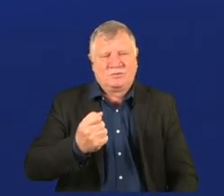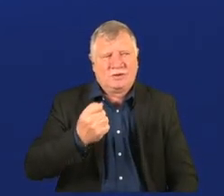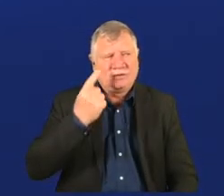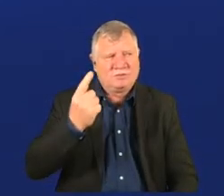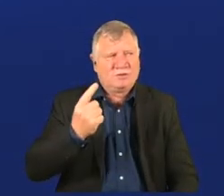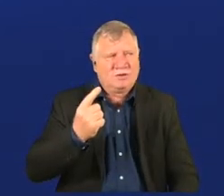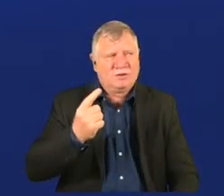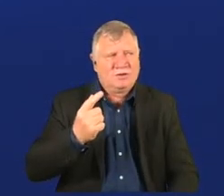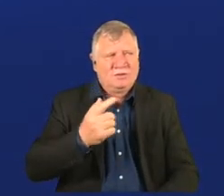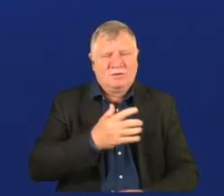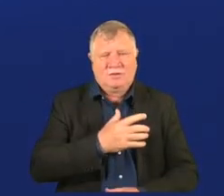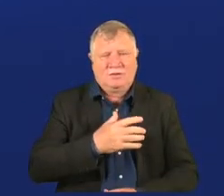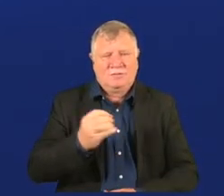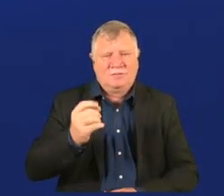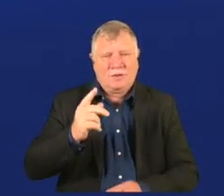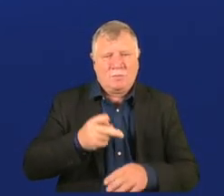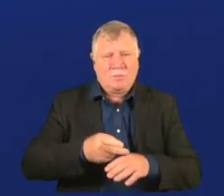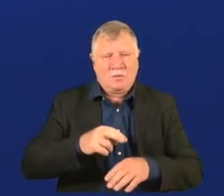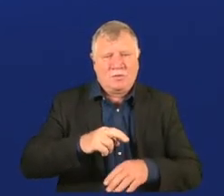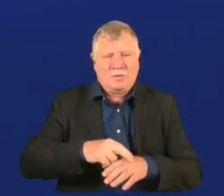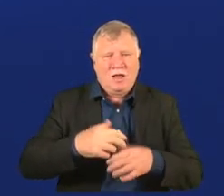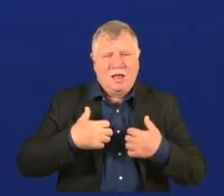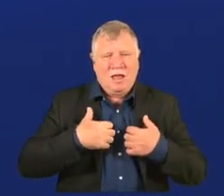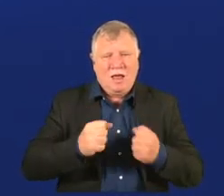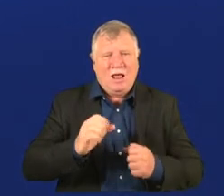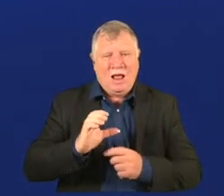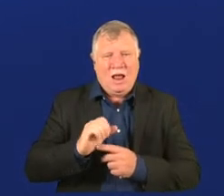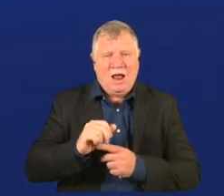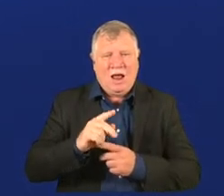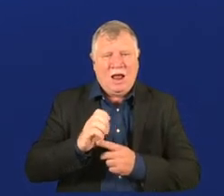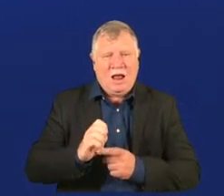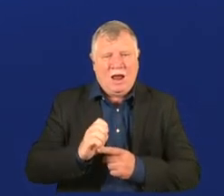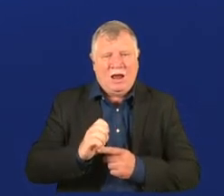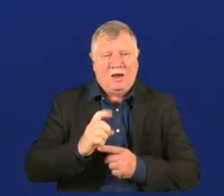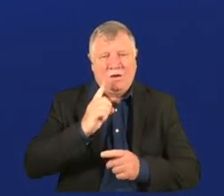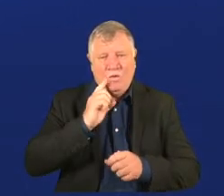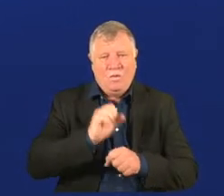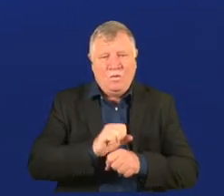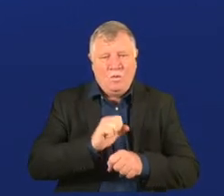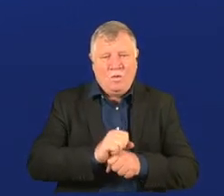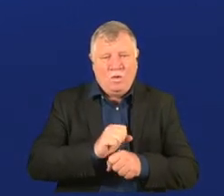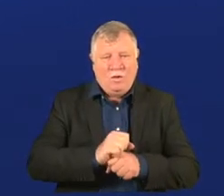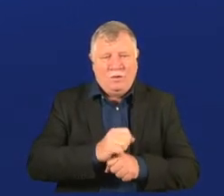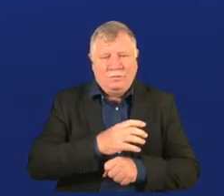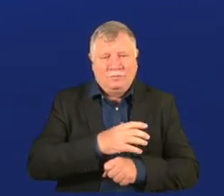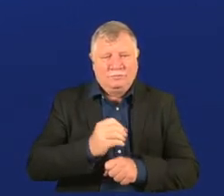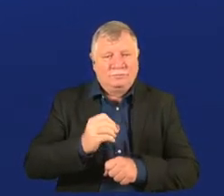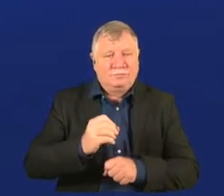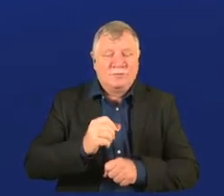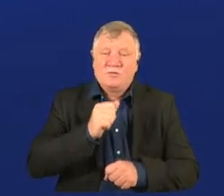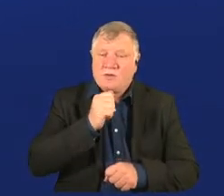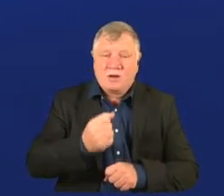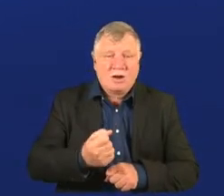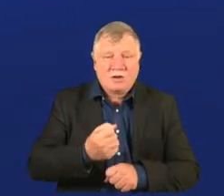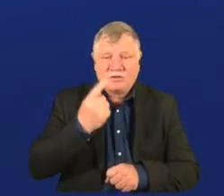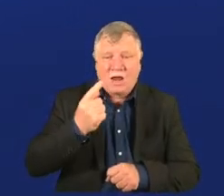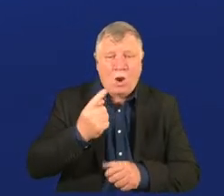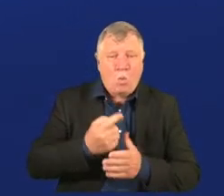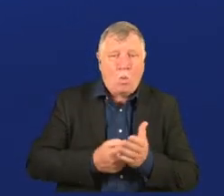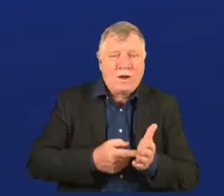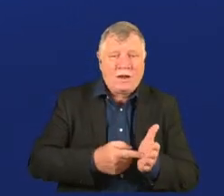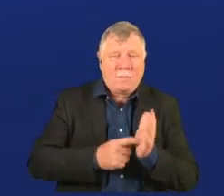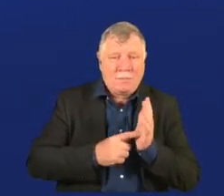the challenges that we're having with Puerto Rico's healthcare workforce supply if we don't understand the demand for